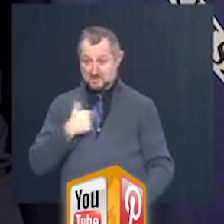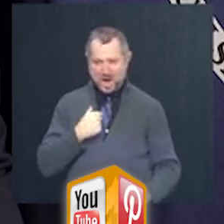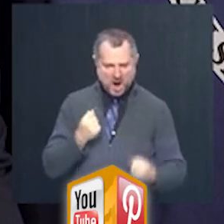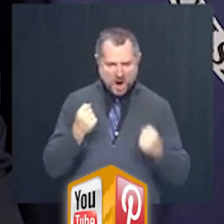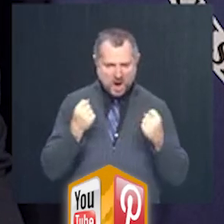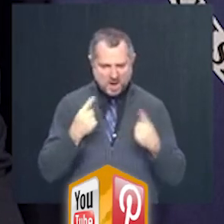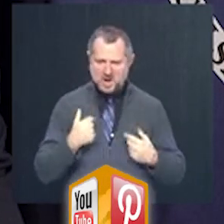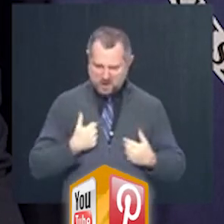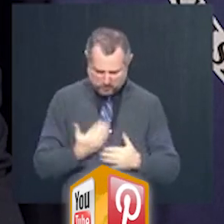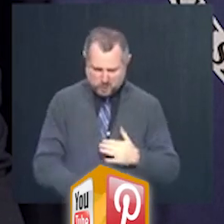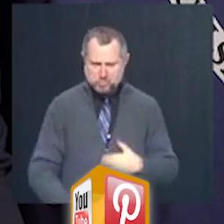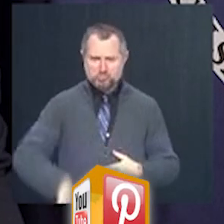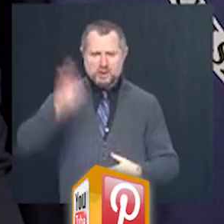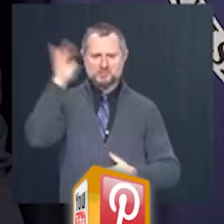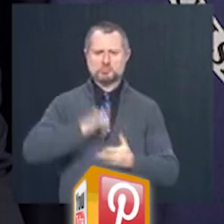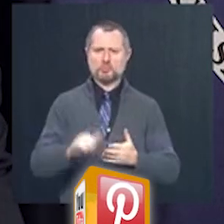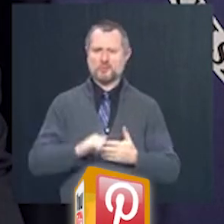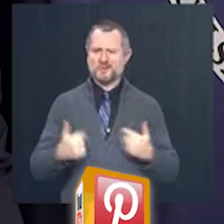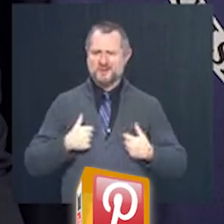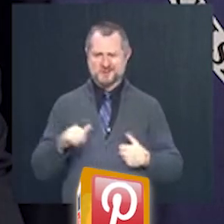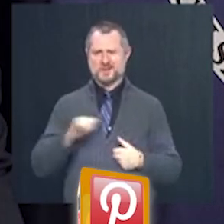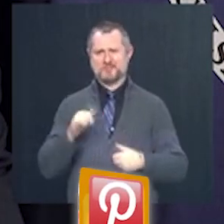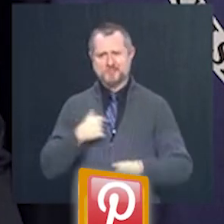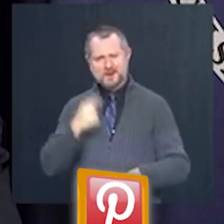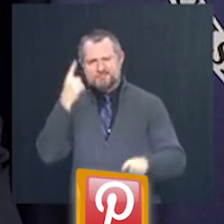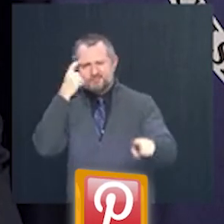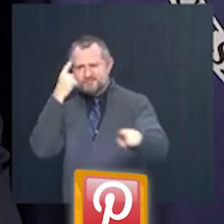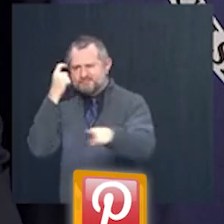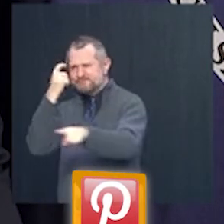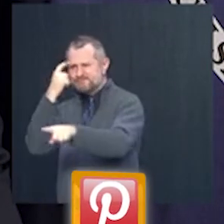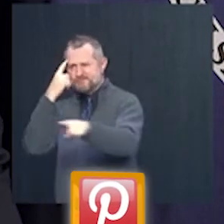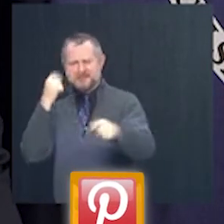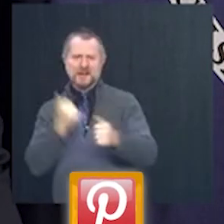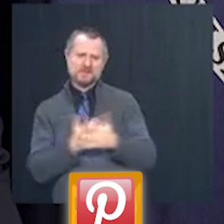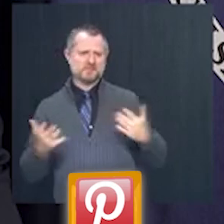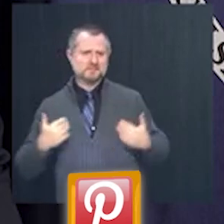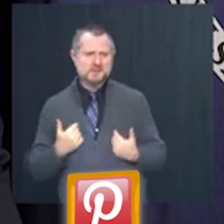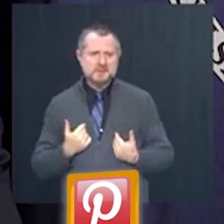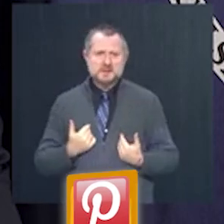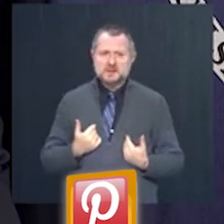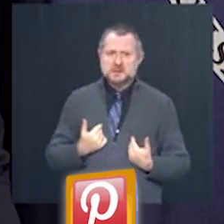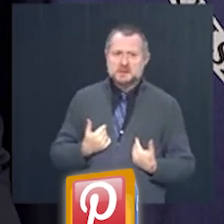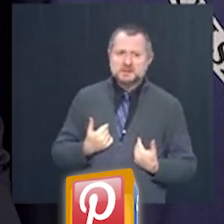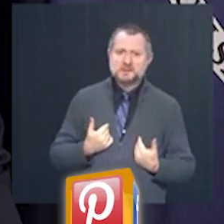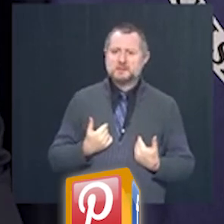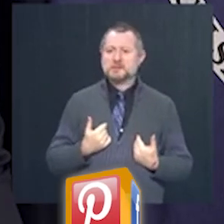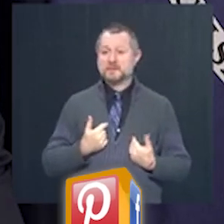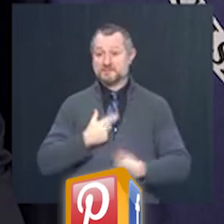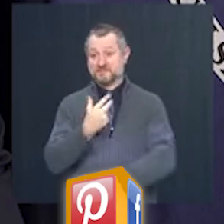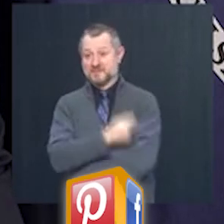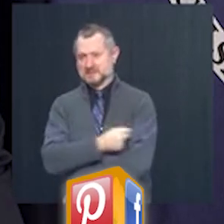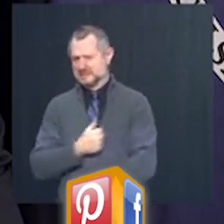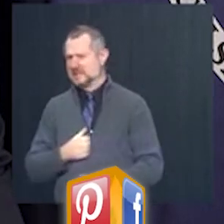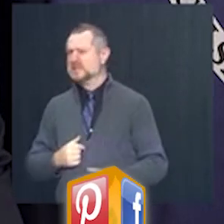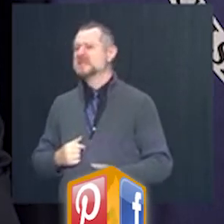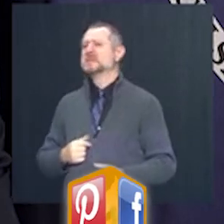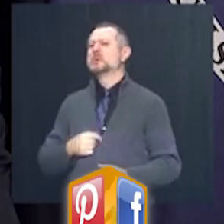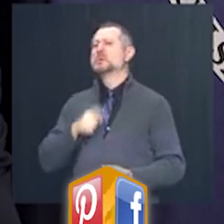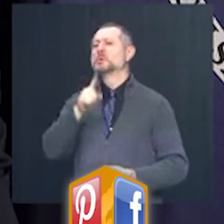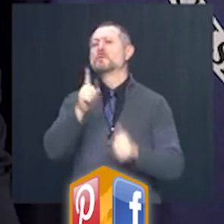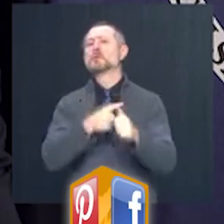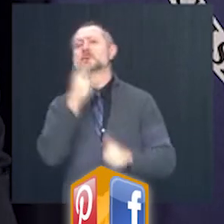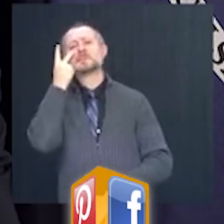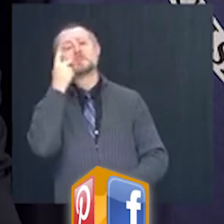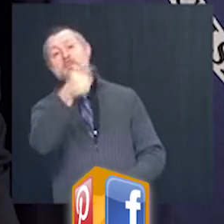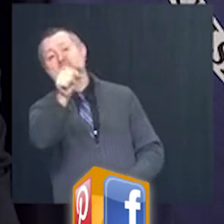bred. I'm skeptical. I am. Take a vaccine. You take the vaccine first, okay? And you